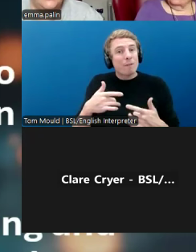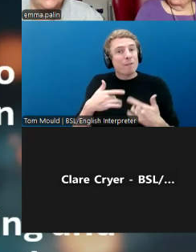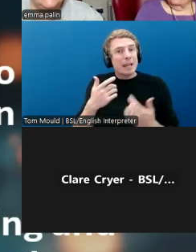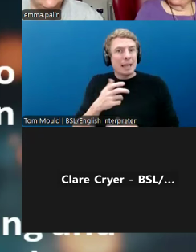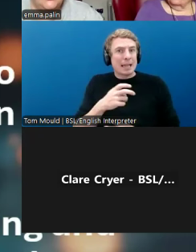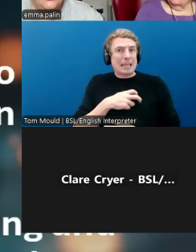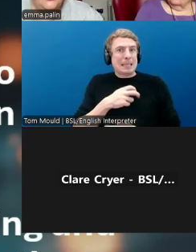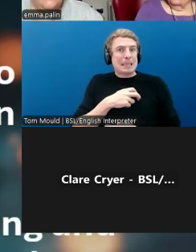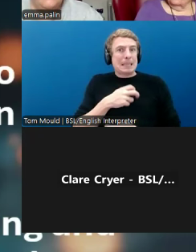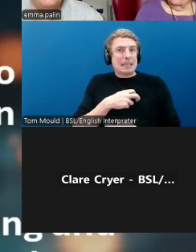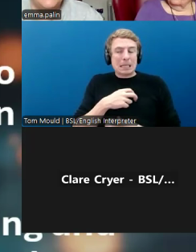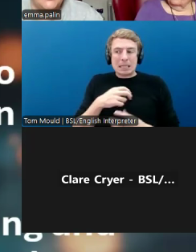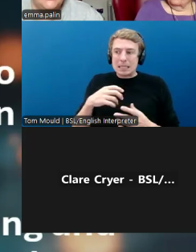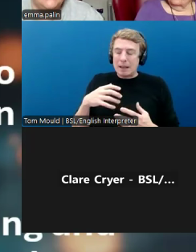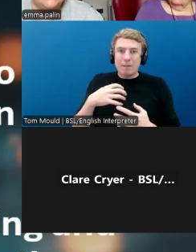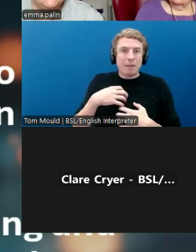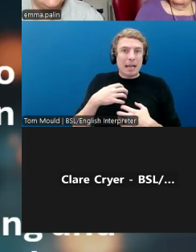new things,